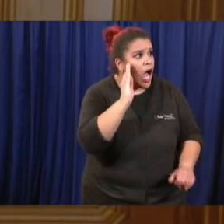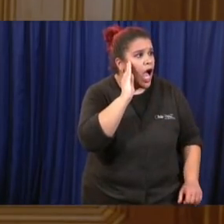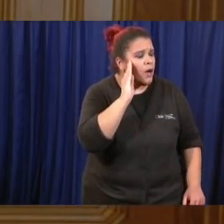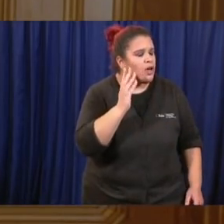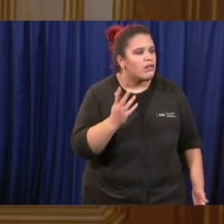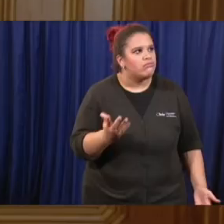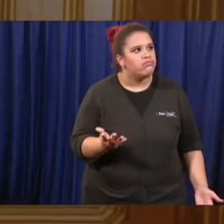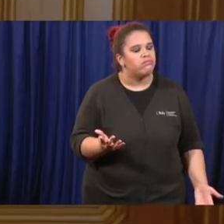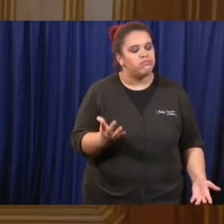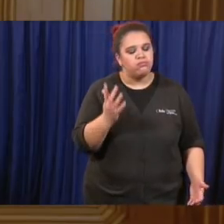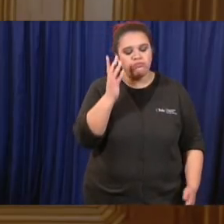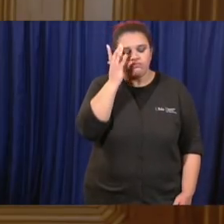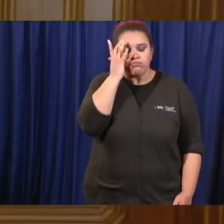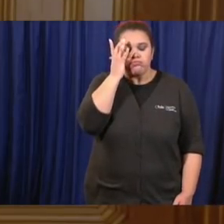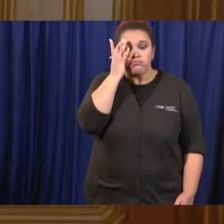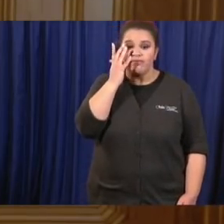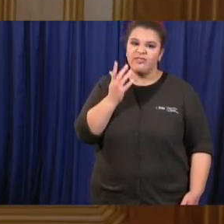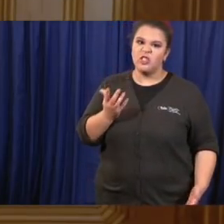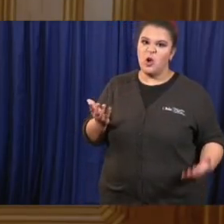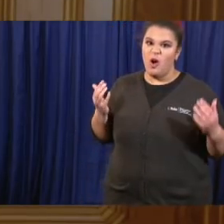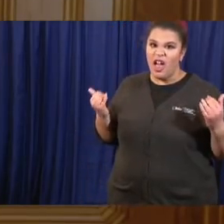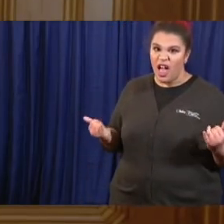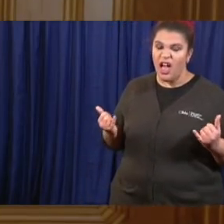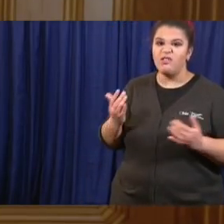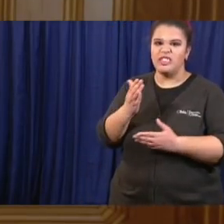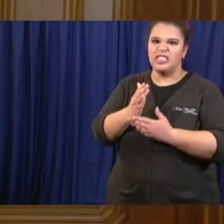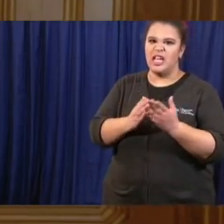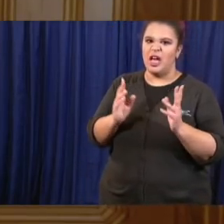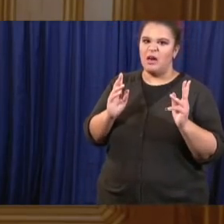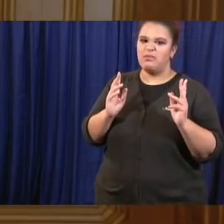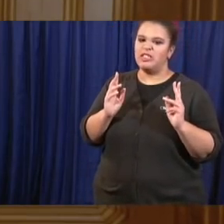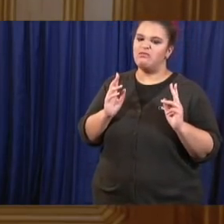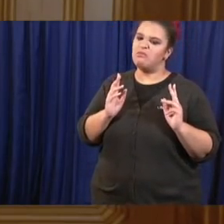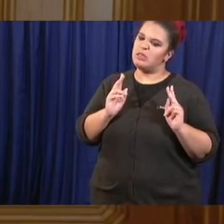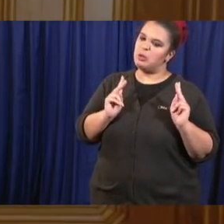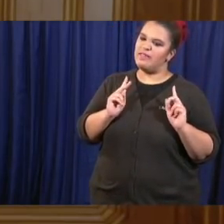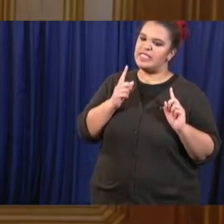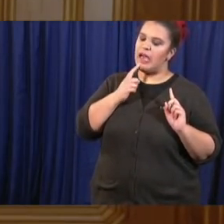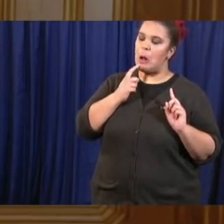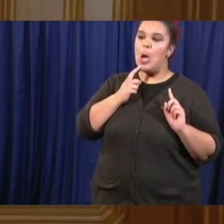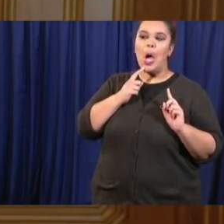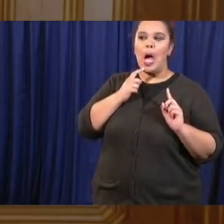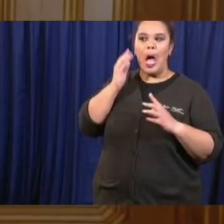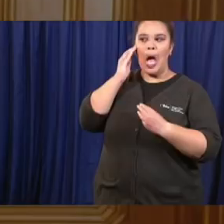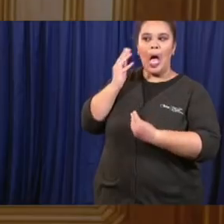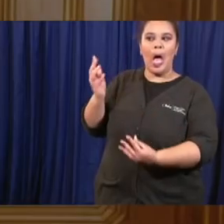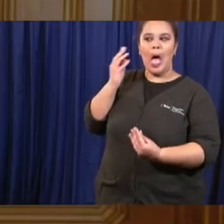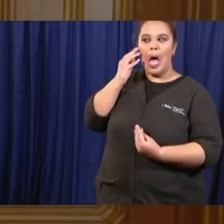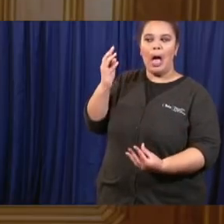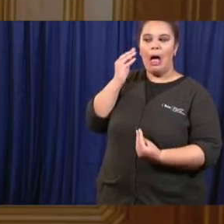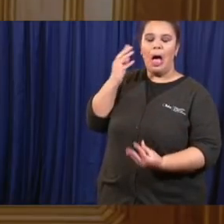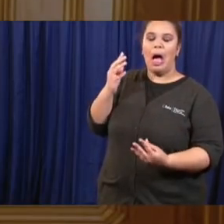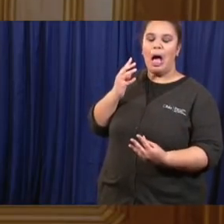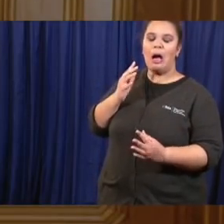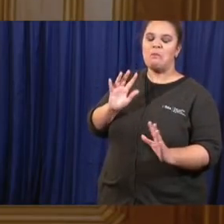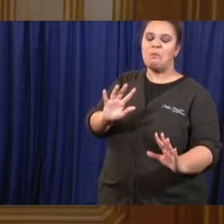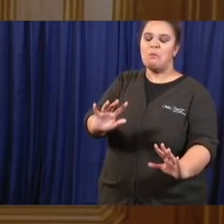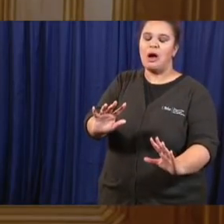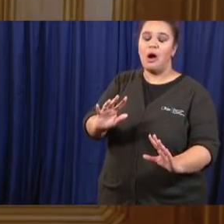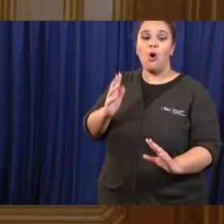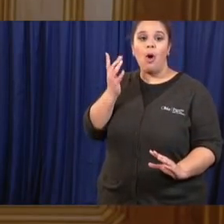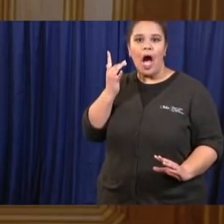they would prefer not to share certain information because they're afraid the general public will become lax about